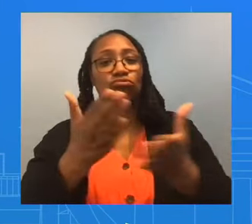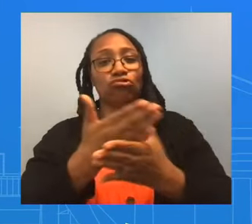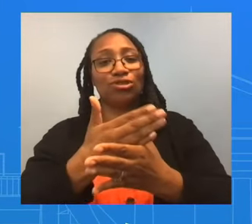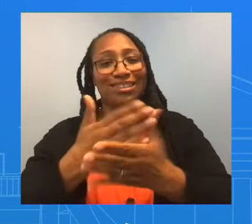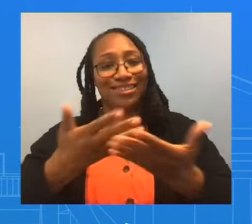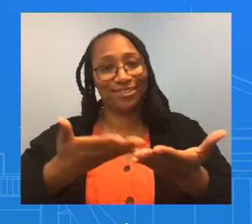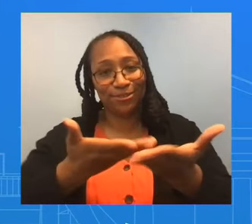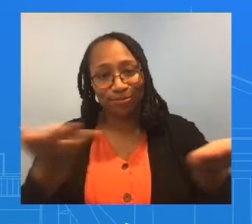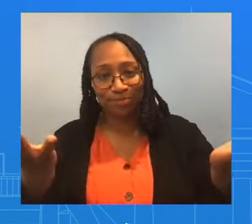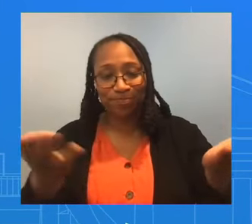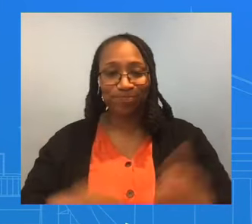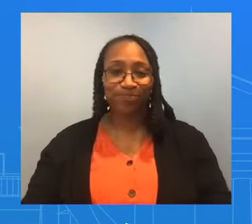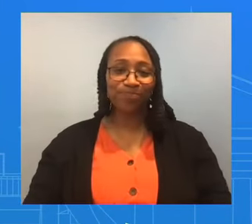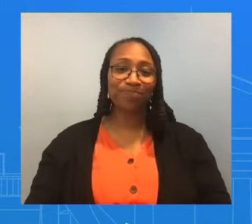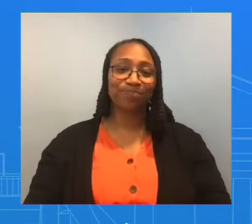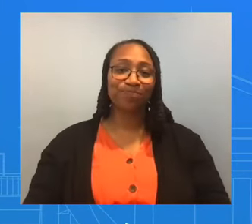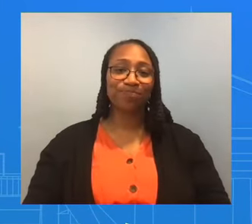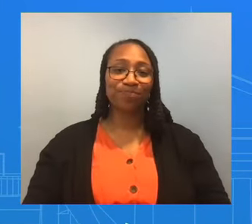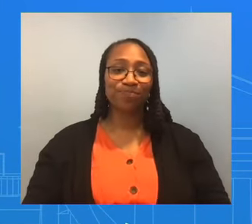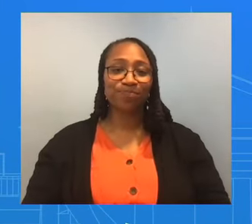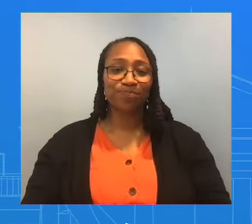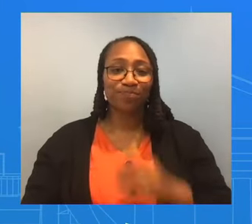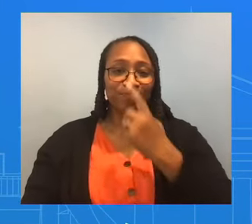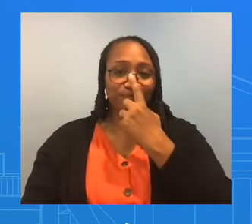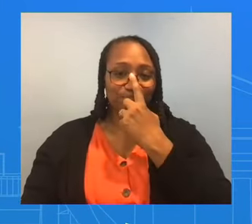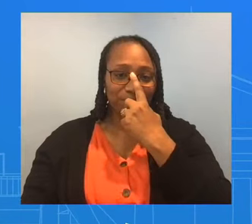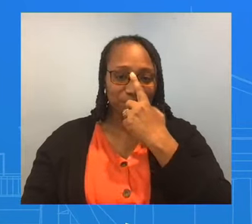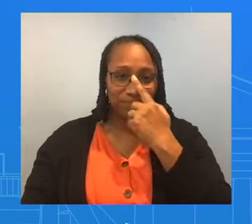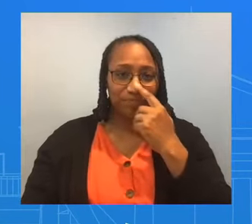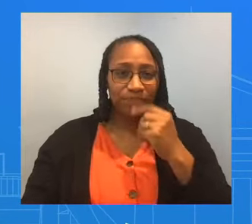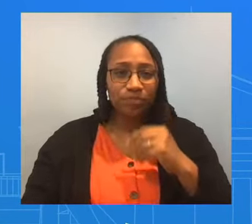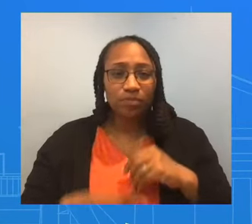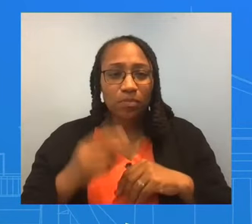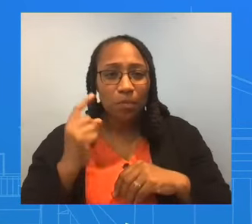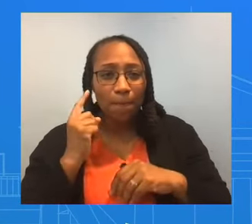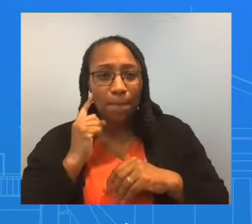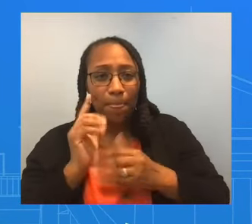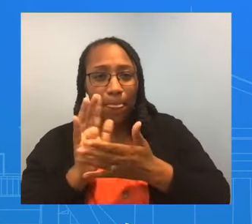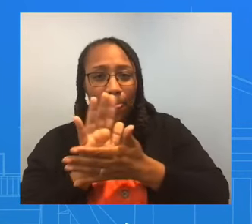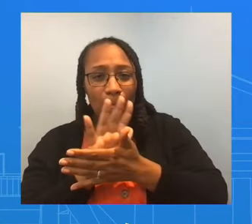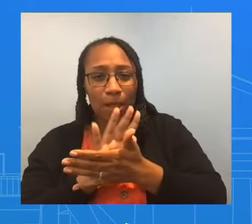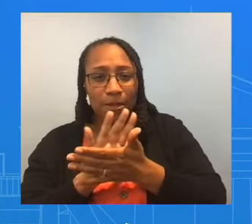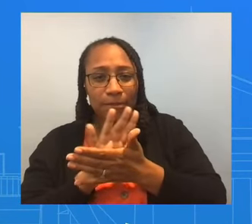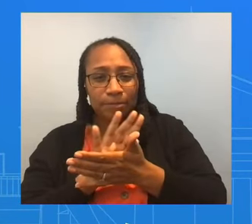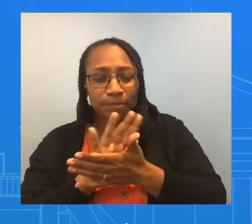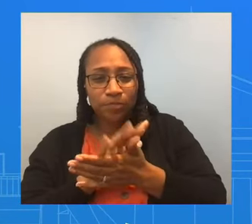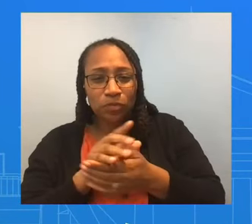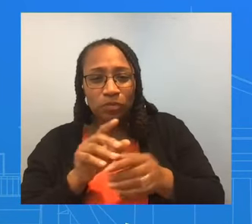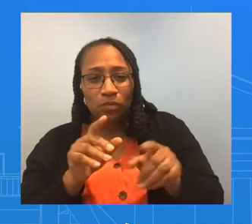Sylvia Burlusconi. Yes, I do have something to share about the Italian, the former.